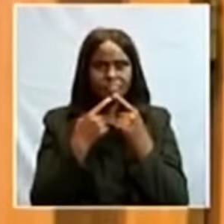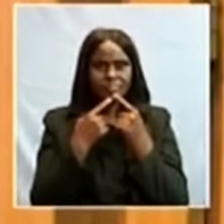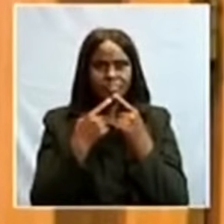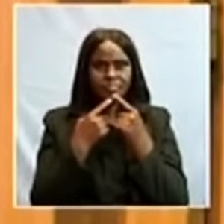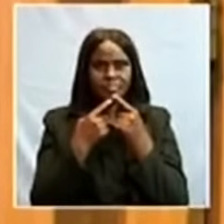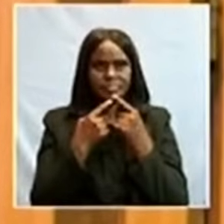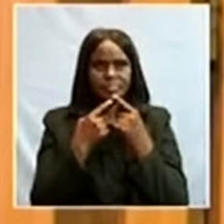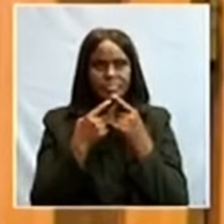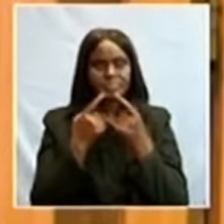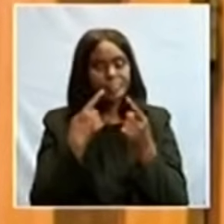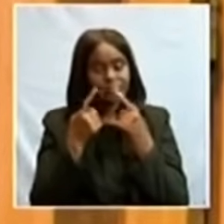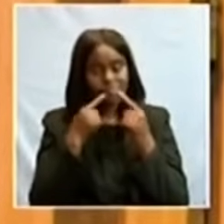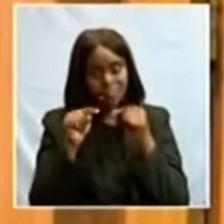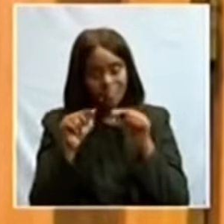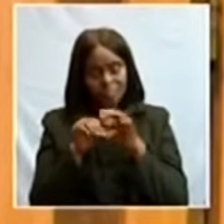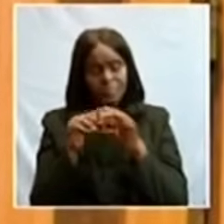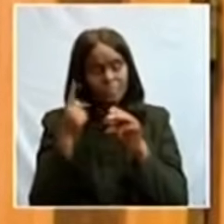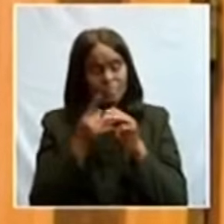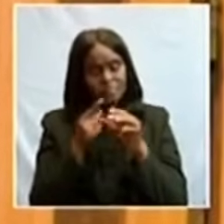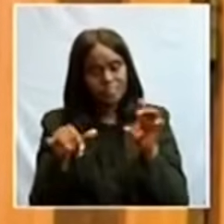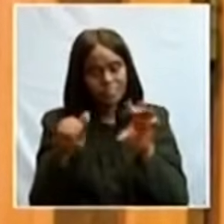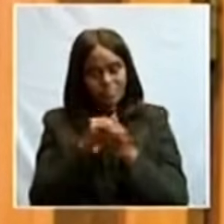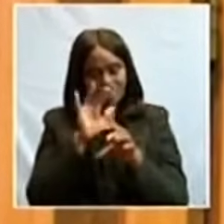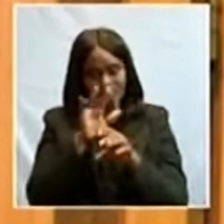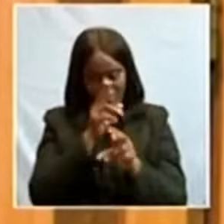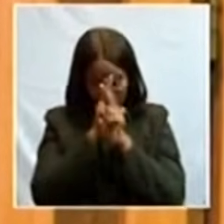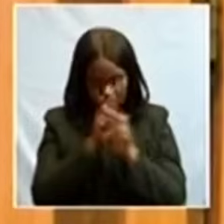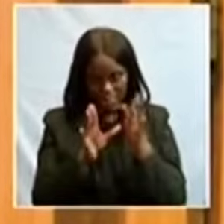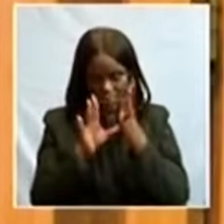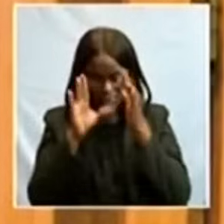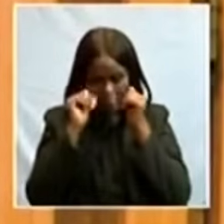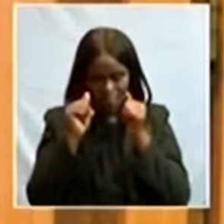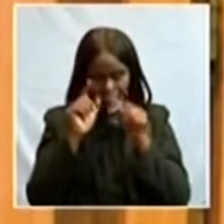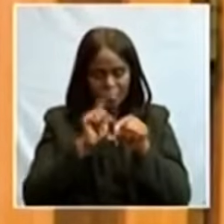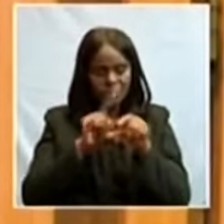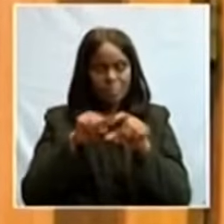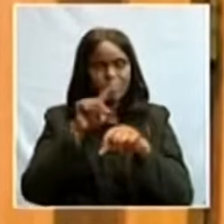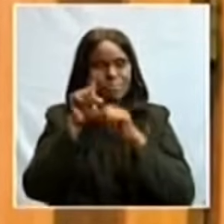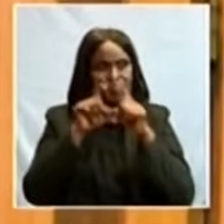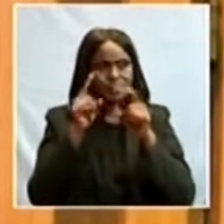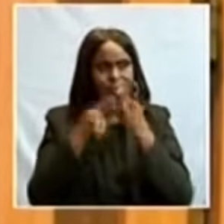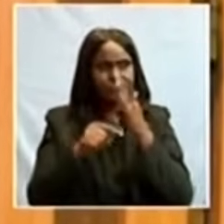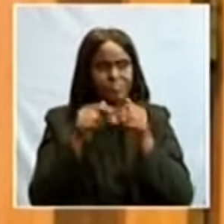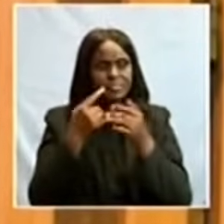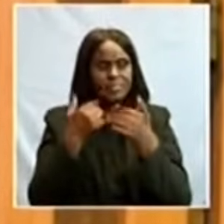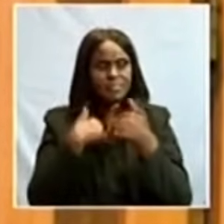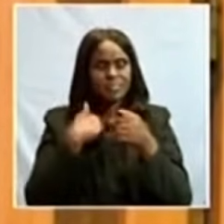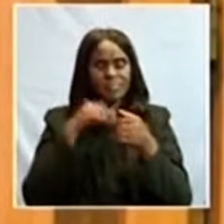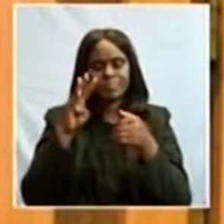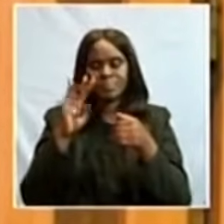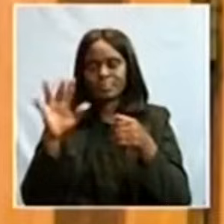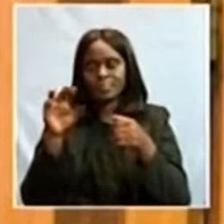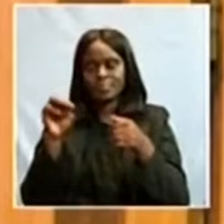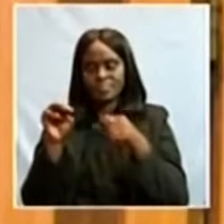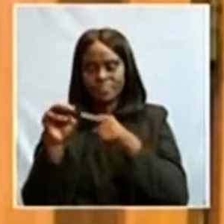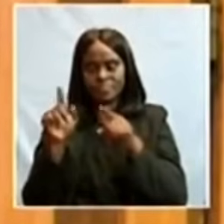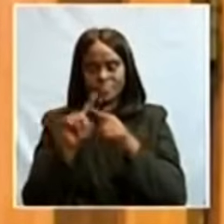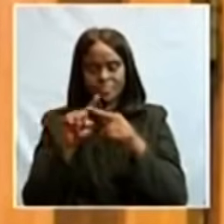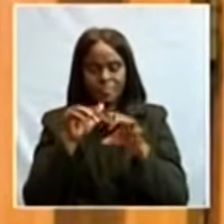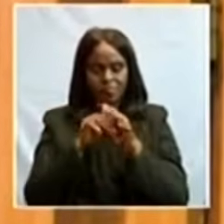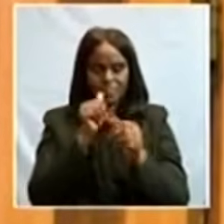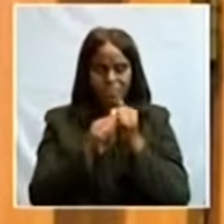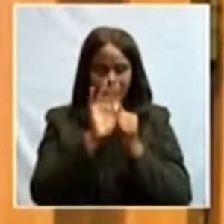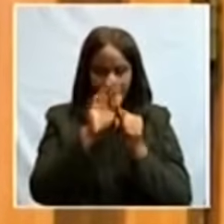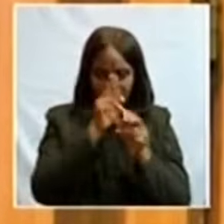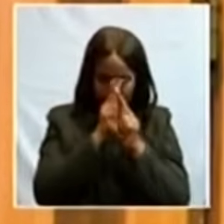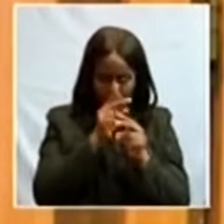been transacted on the floor of the House includes Her Honor the Vice President's question time, which took 45 minutes, in which Her